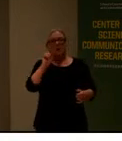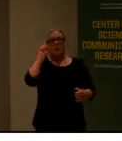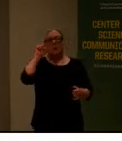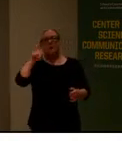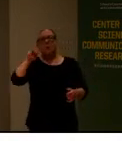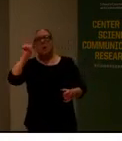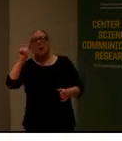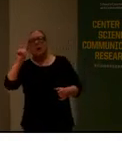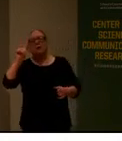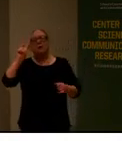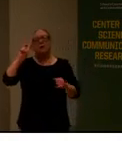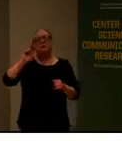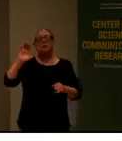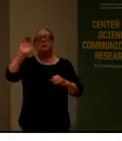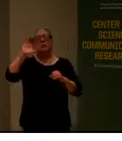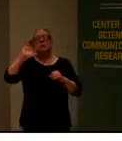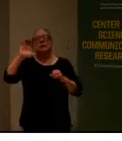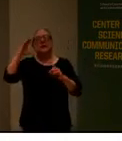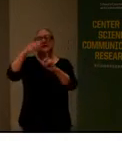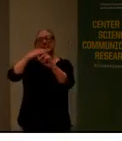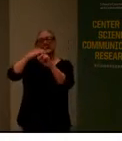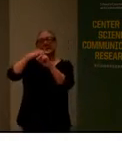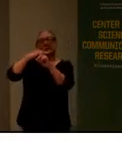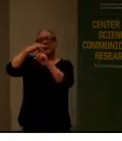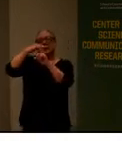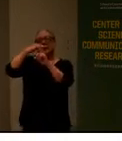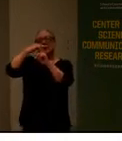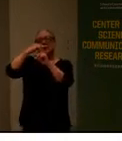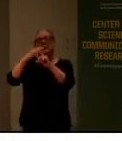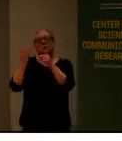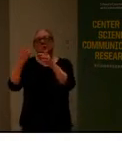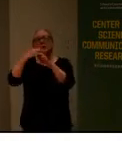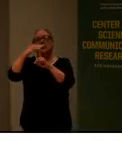Celsius above pre-industrial levels.